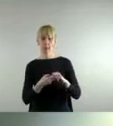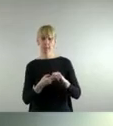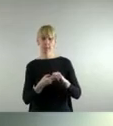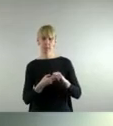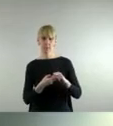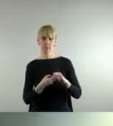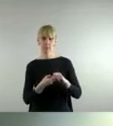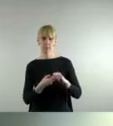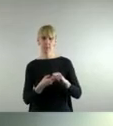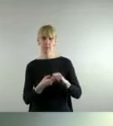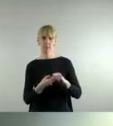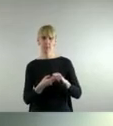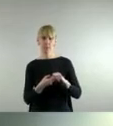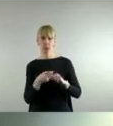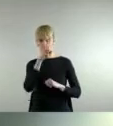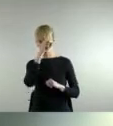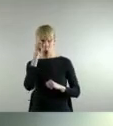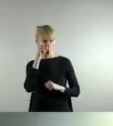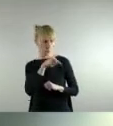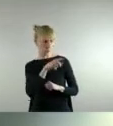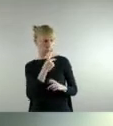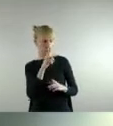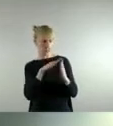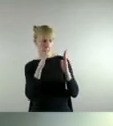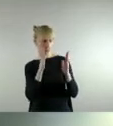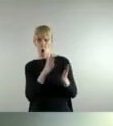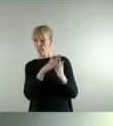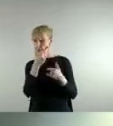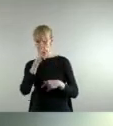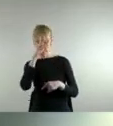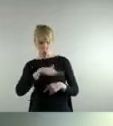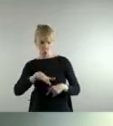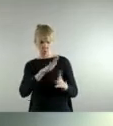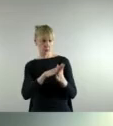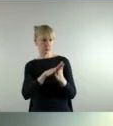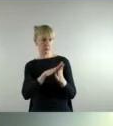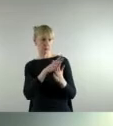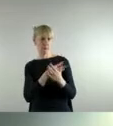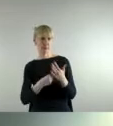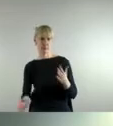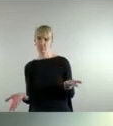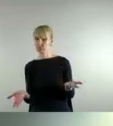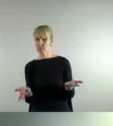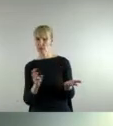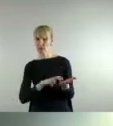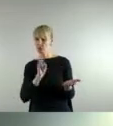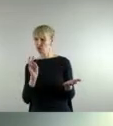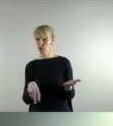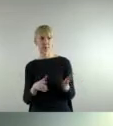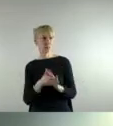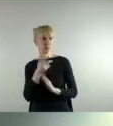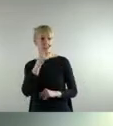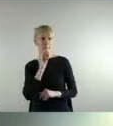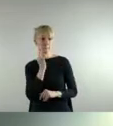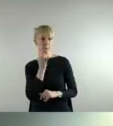are leaving the communities, so the houses are empty. Young people won't come back, and this is